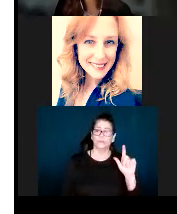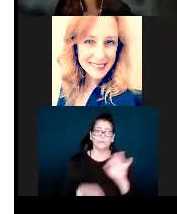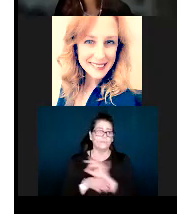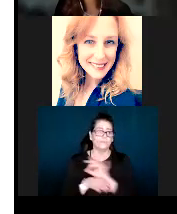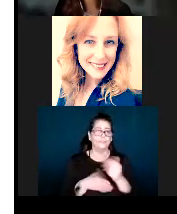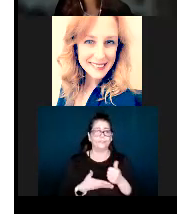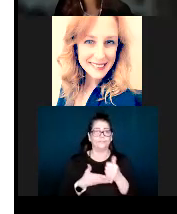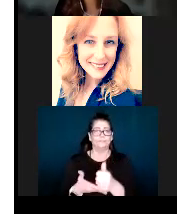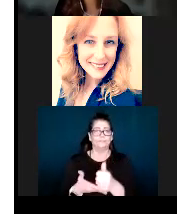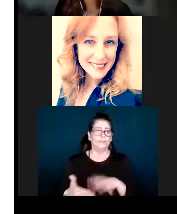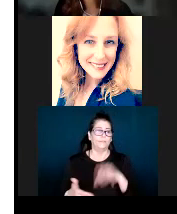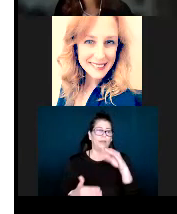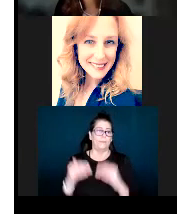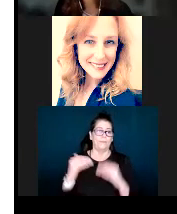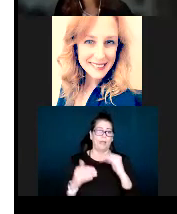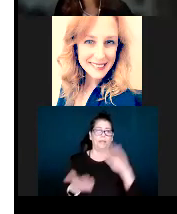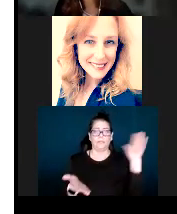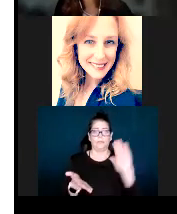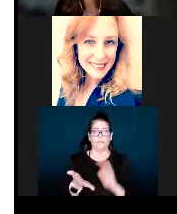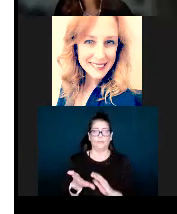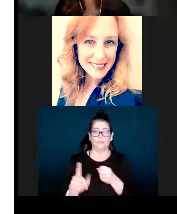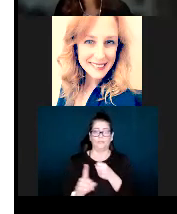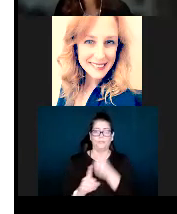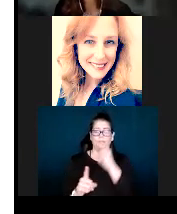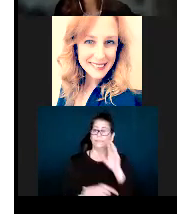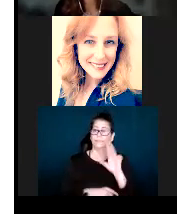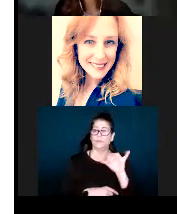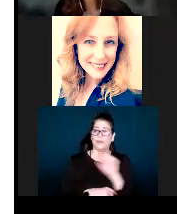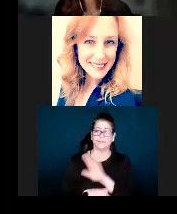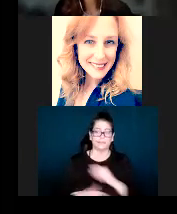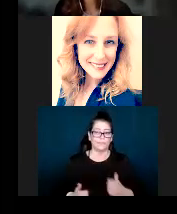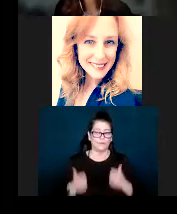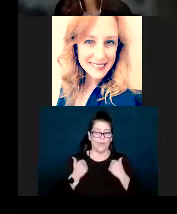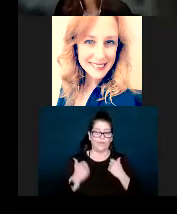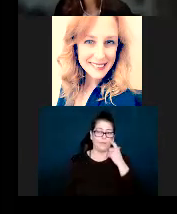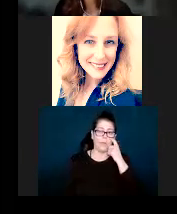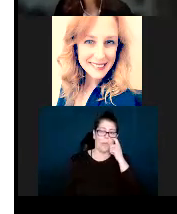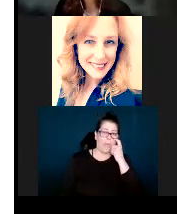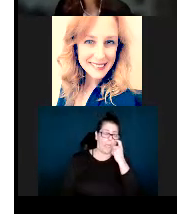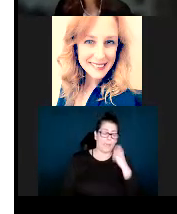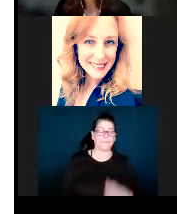restore balance and reduce the effects of the crisis in their life. So basically,